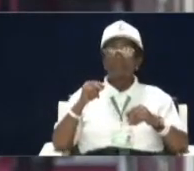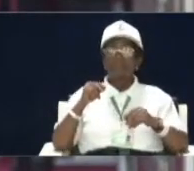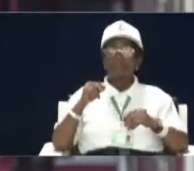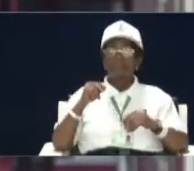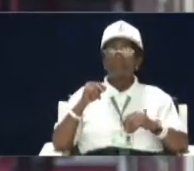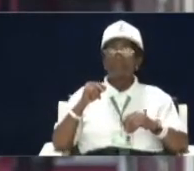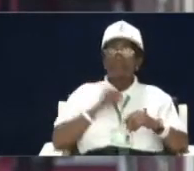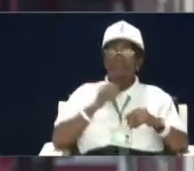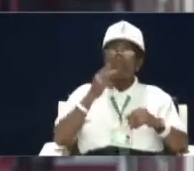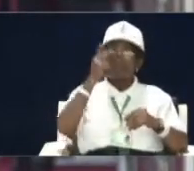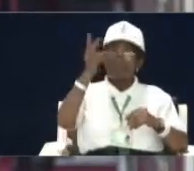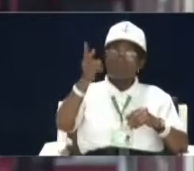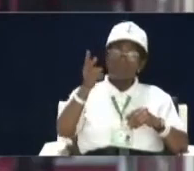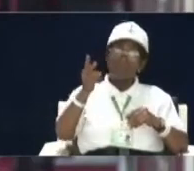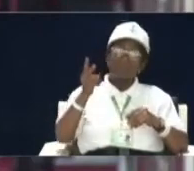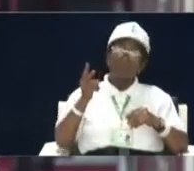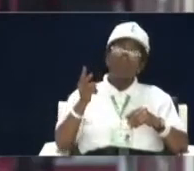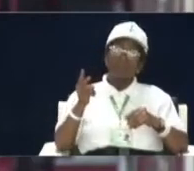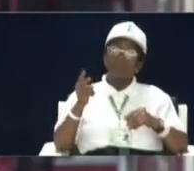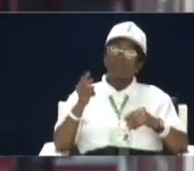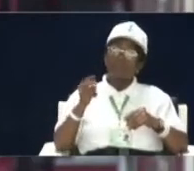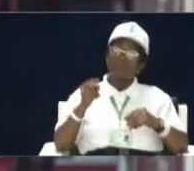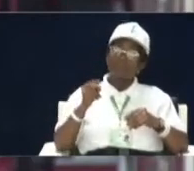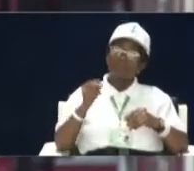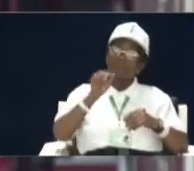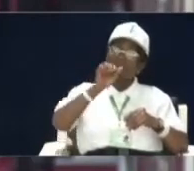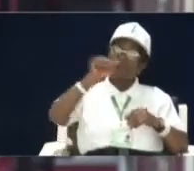I saw a city.